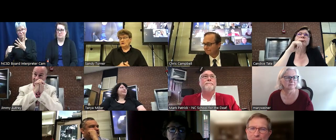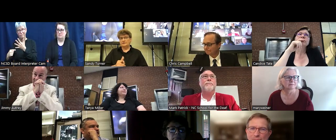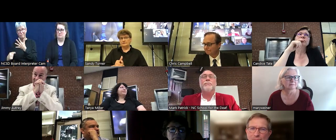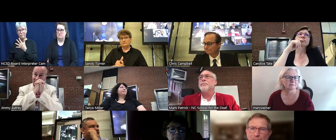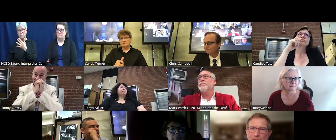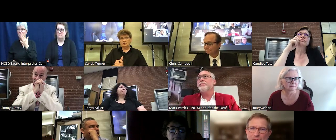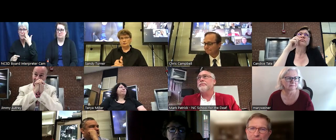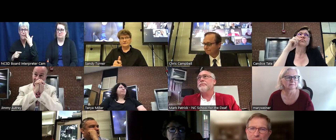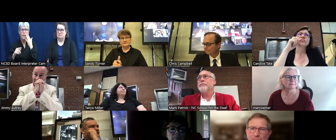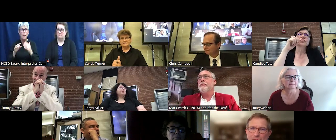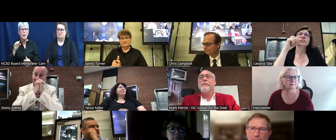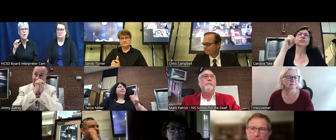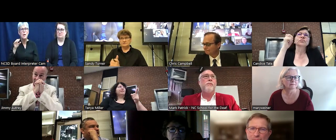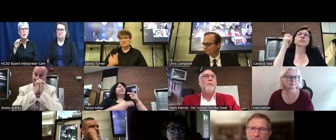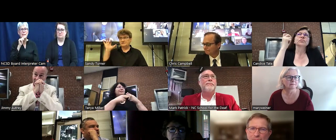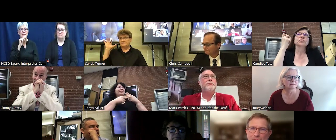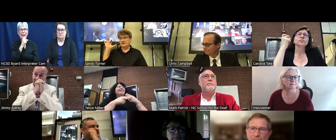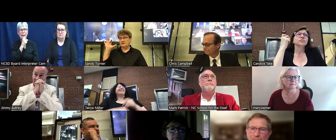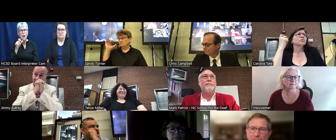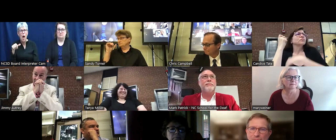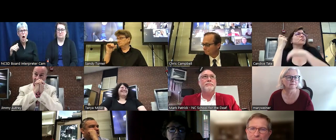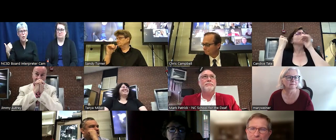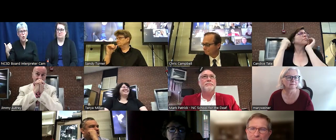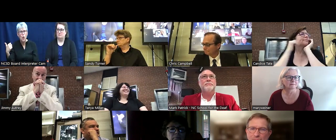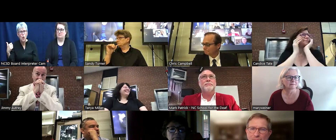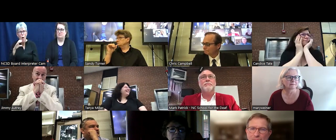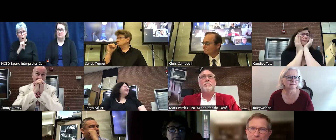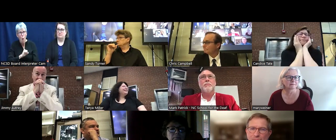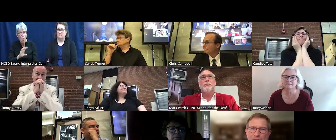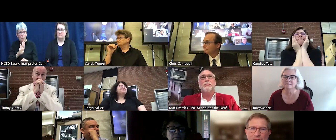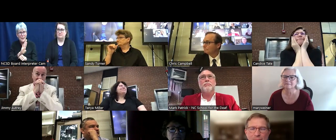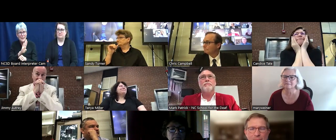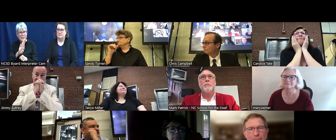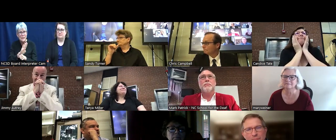Any other old business? This is Sandy.